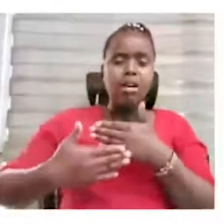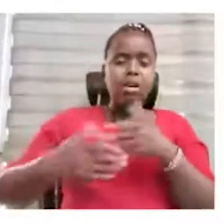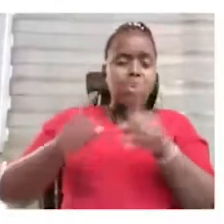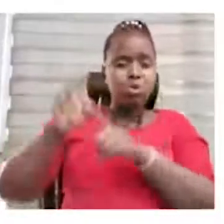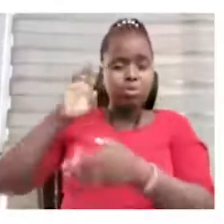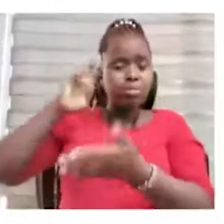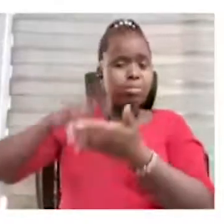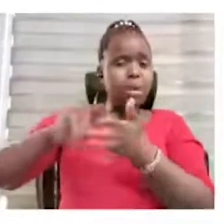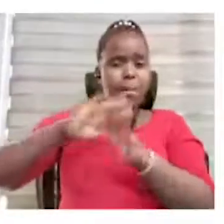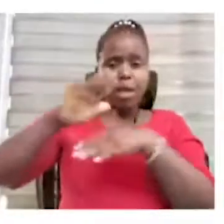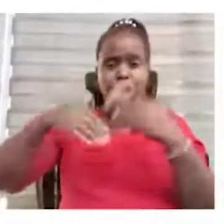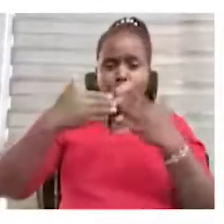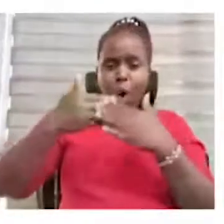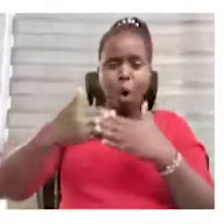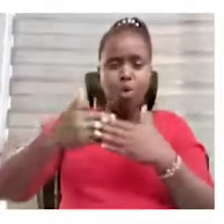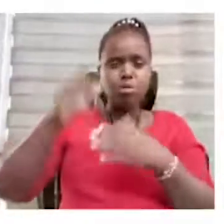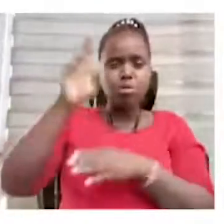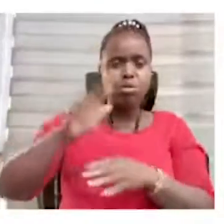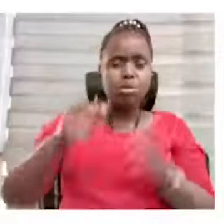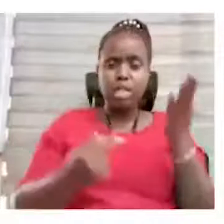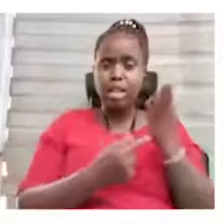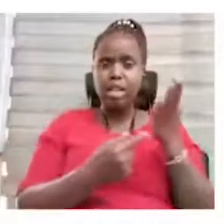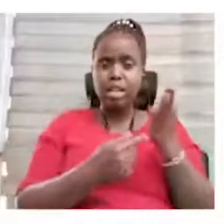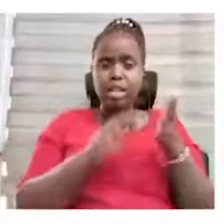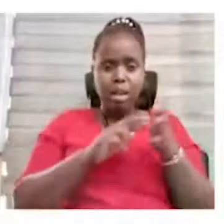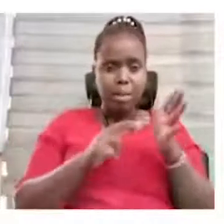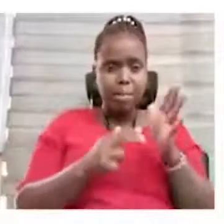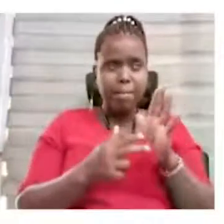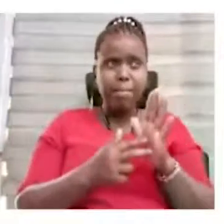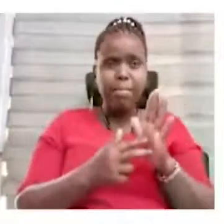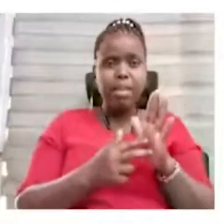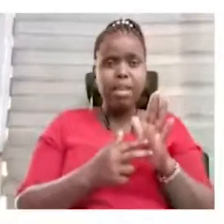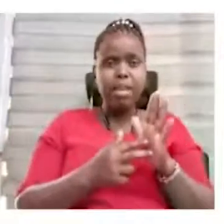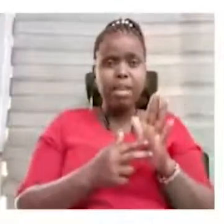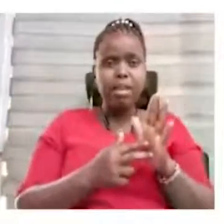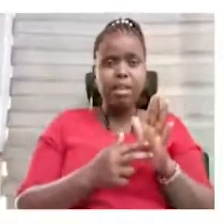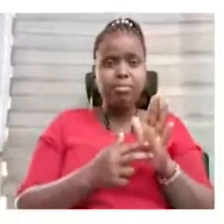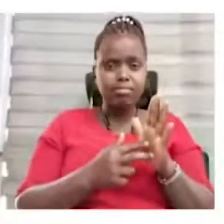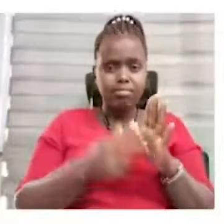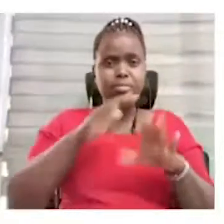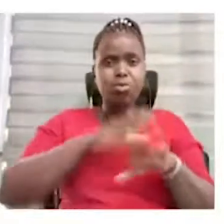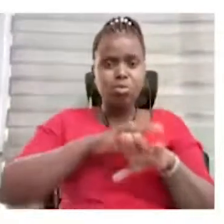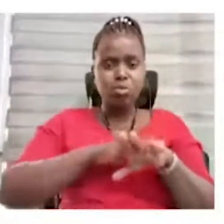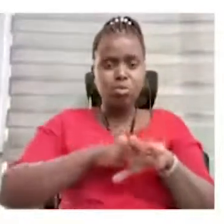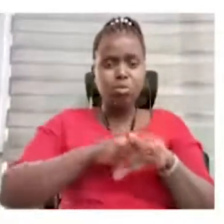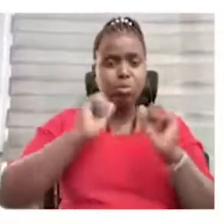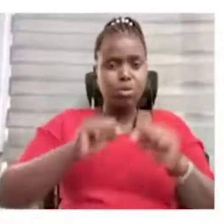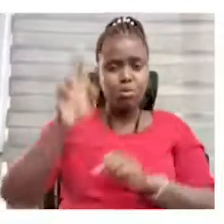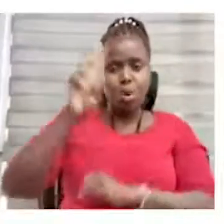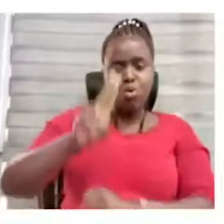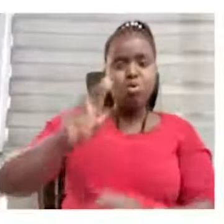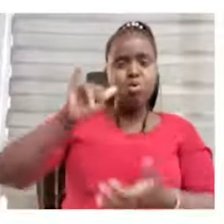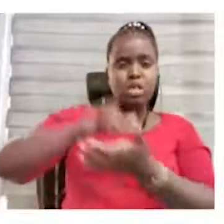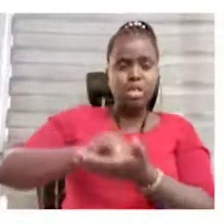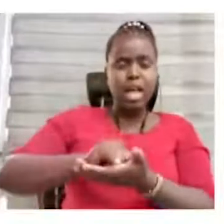wonderful technologies that, oh, by the way, Google happens to be pretty good at. And can we apply them to unmet